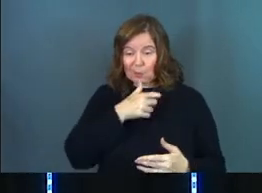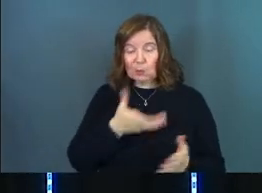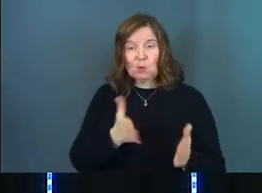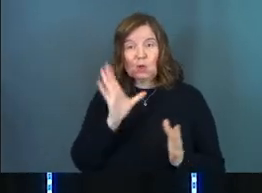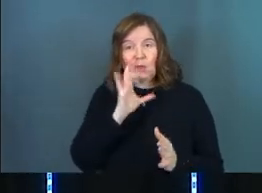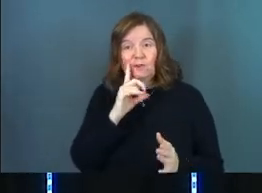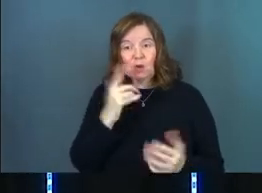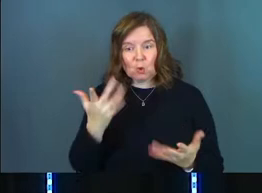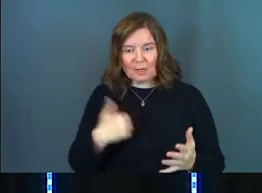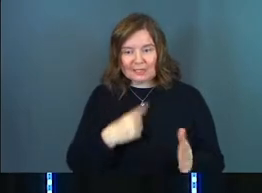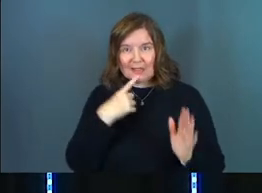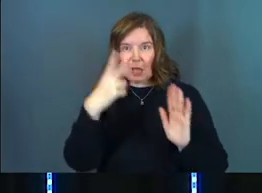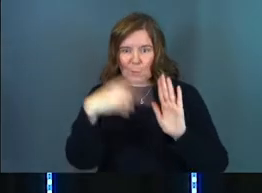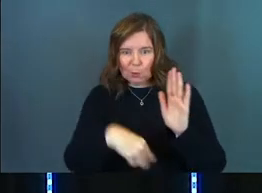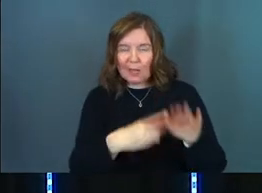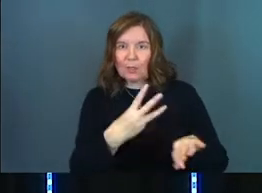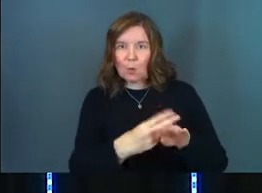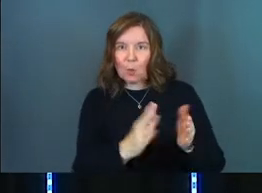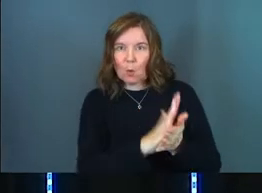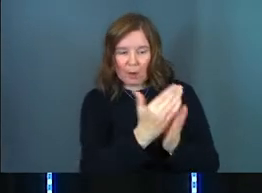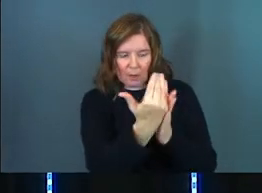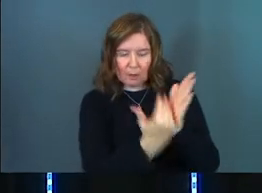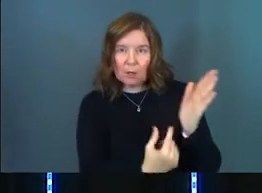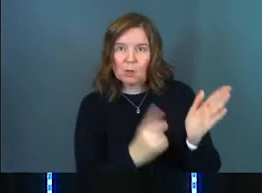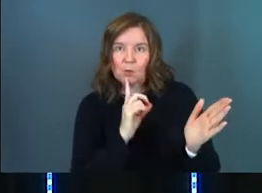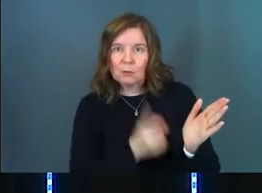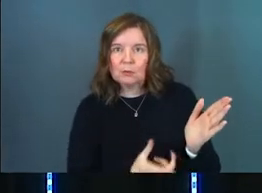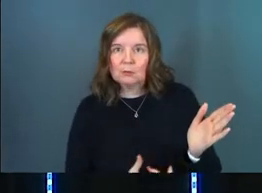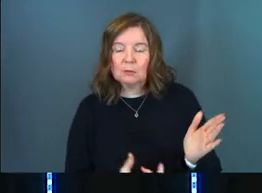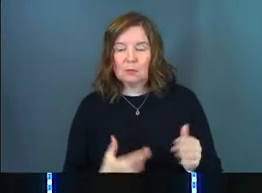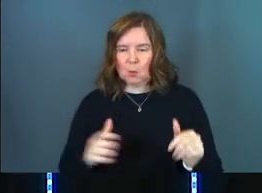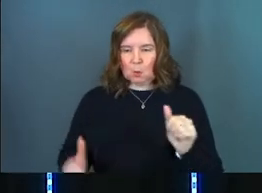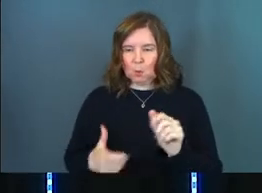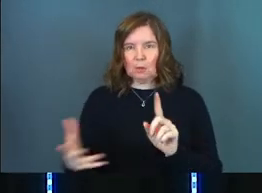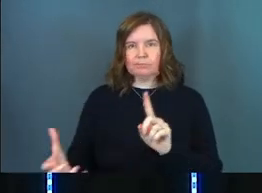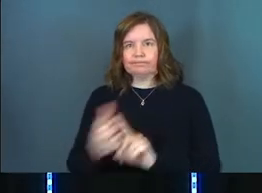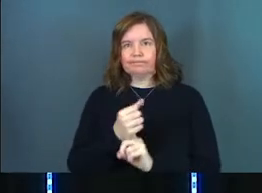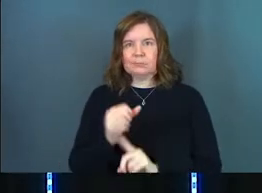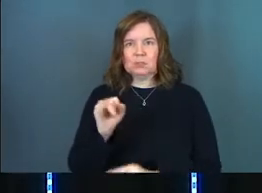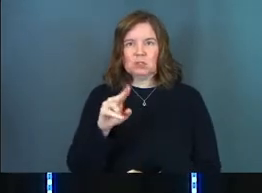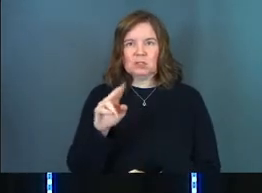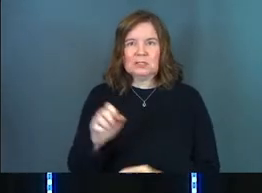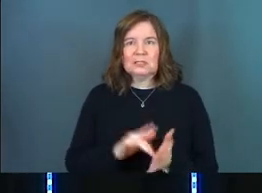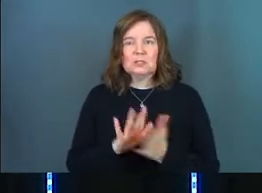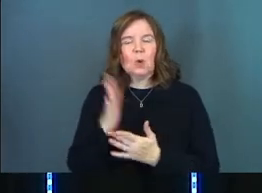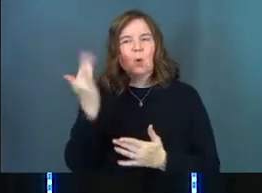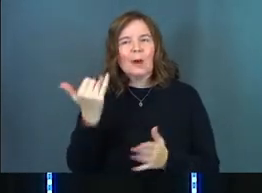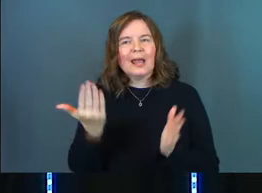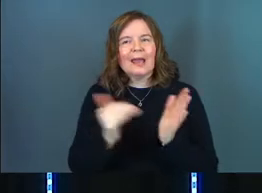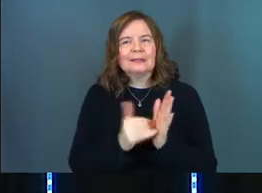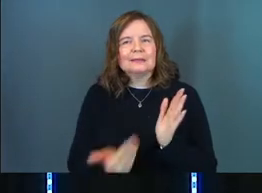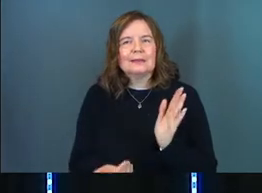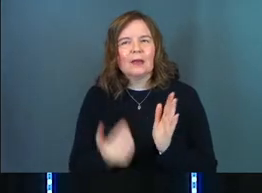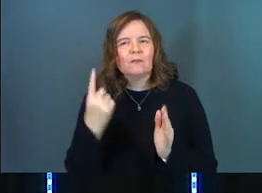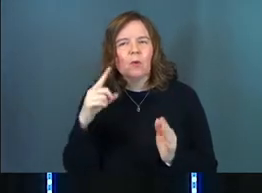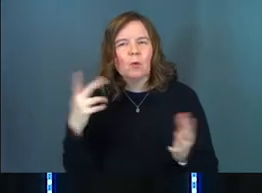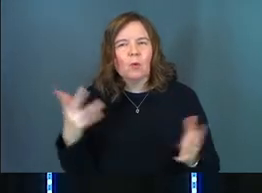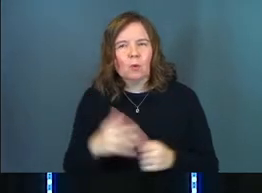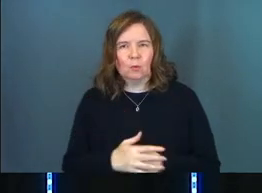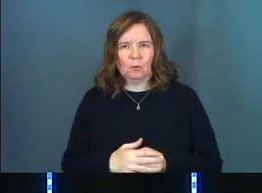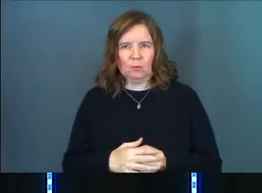are you after? You already said, read the warrant. We're after Jesus the Nazarene. Why ask them to read it again?